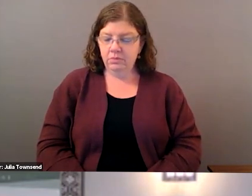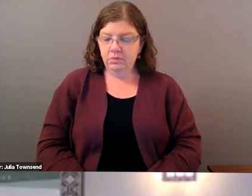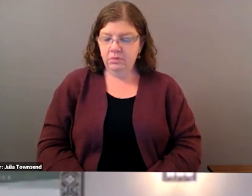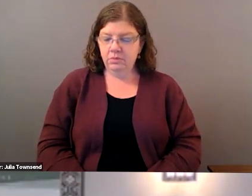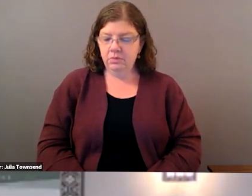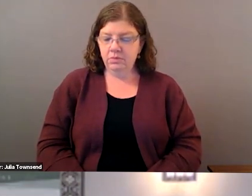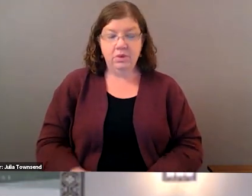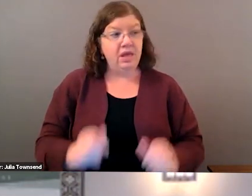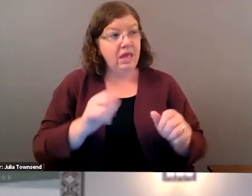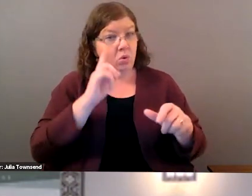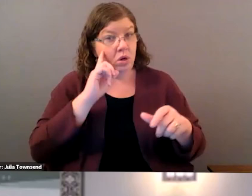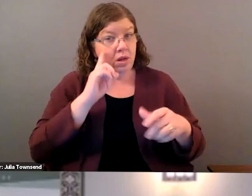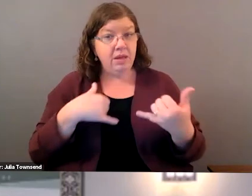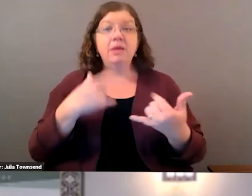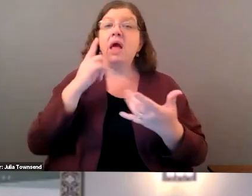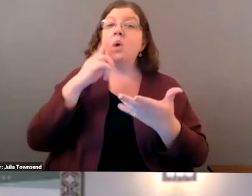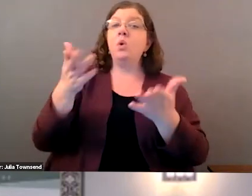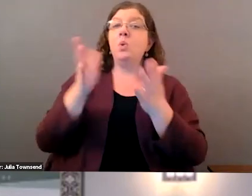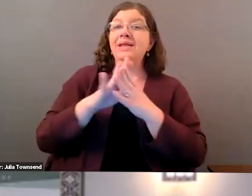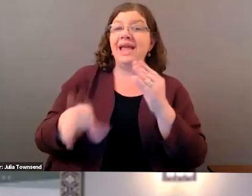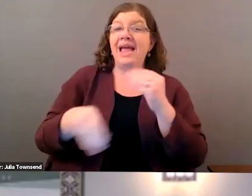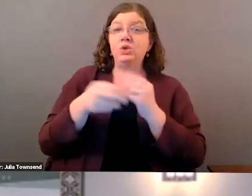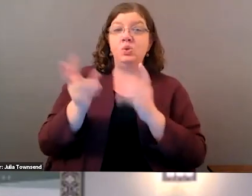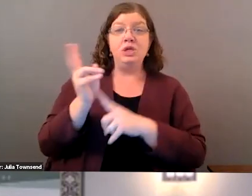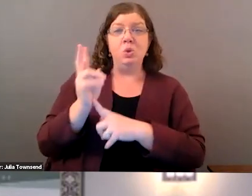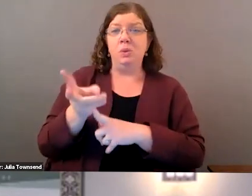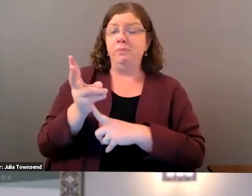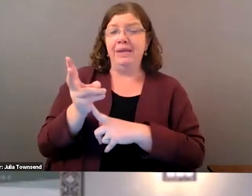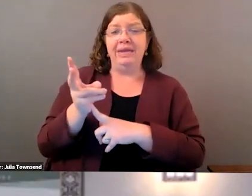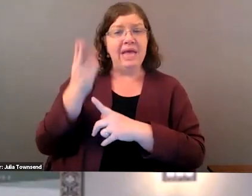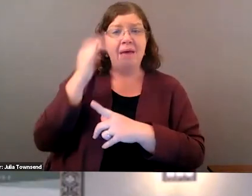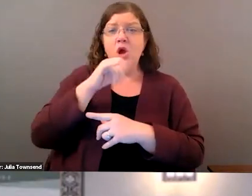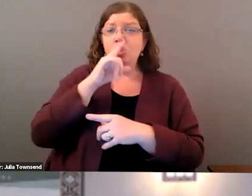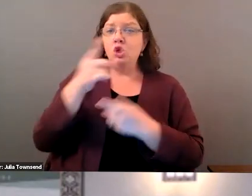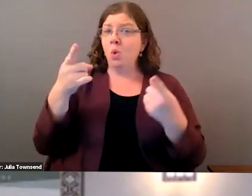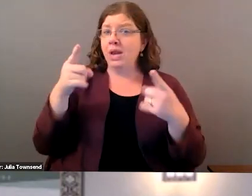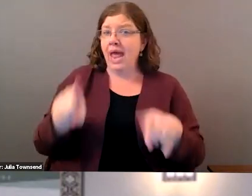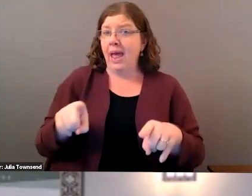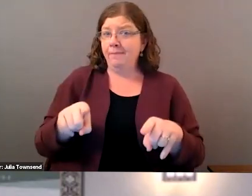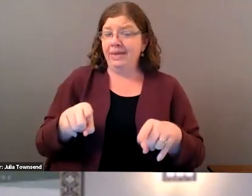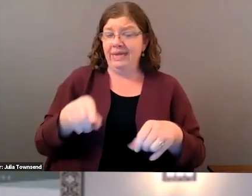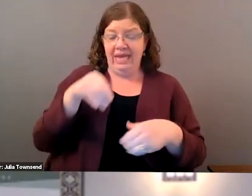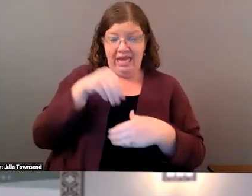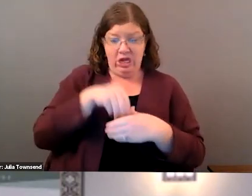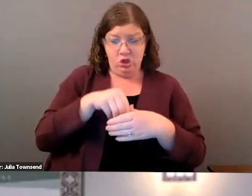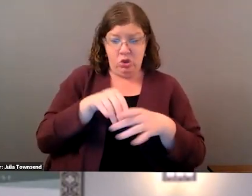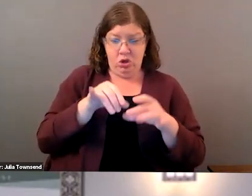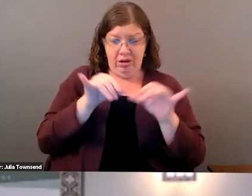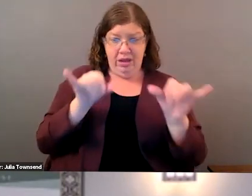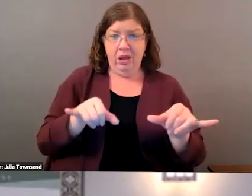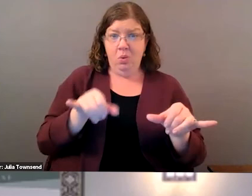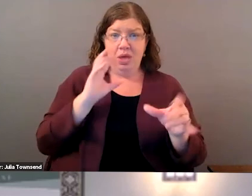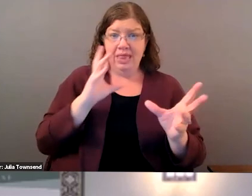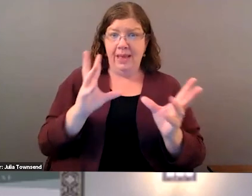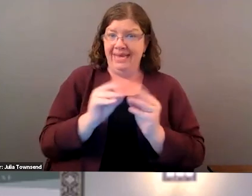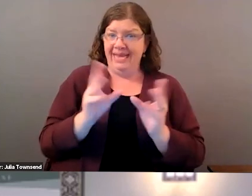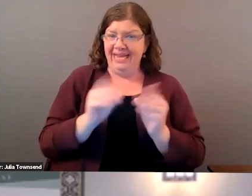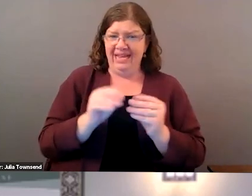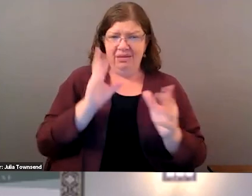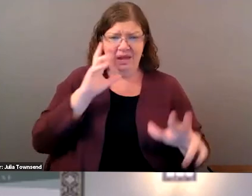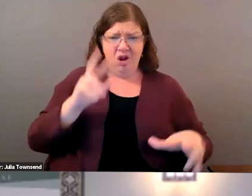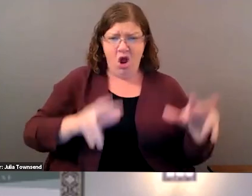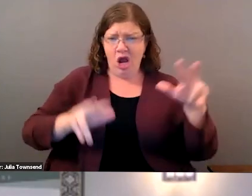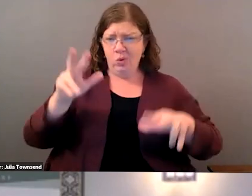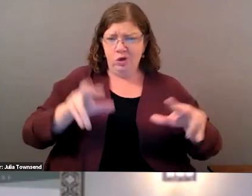would like to request an extra 2 minutes. I'm not sure what happened internally with the meeting. It's been a bit awkward